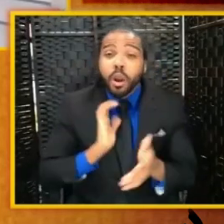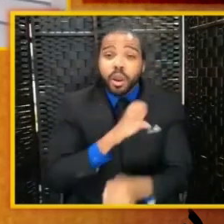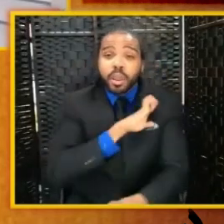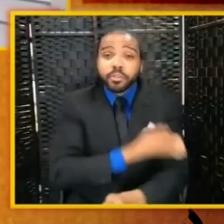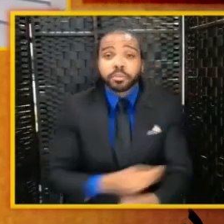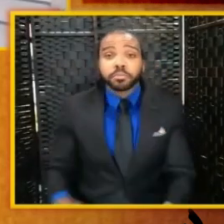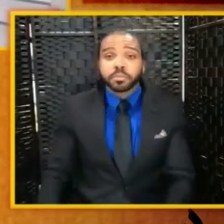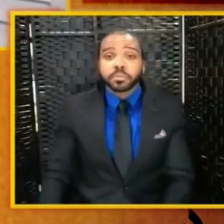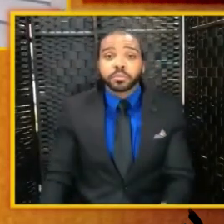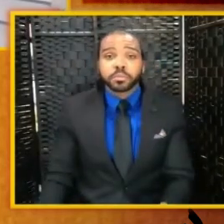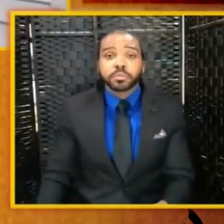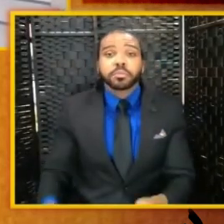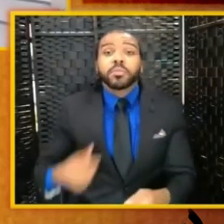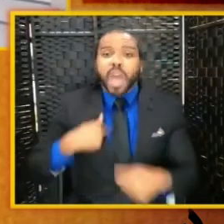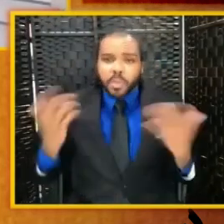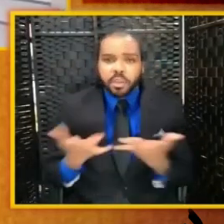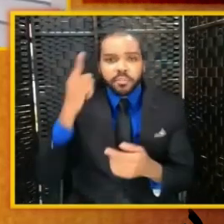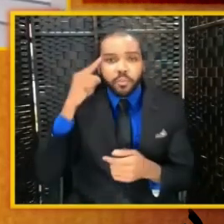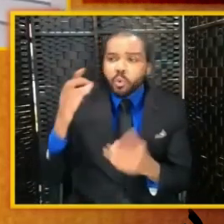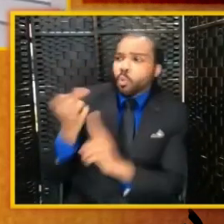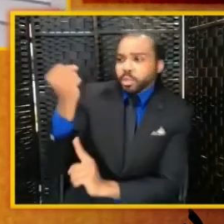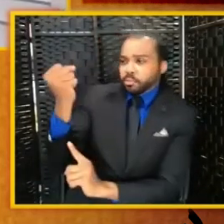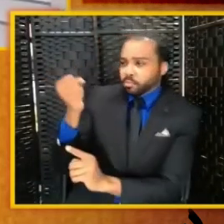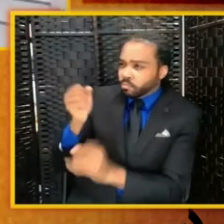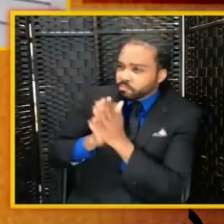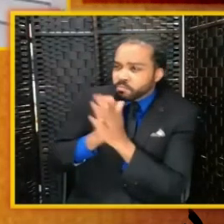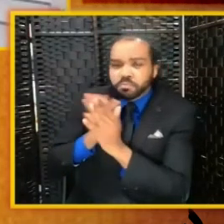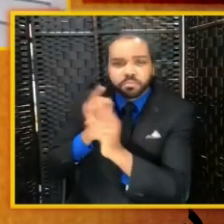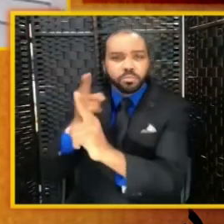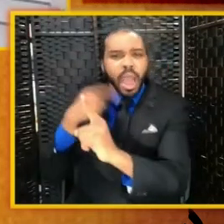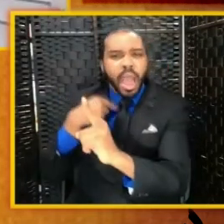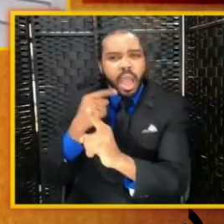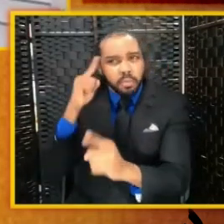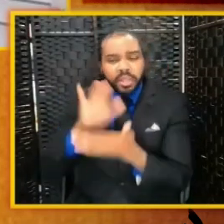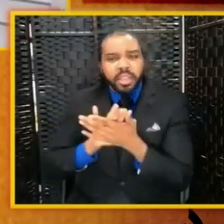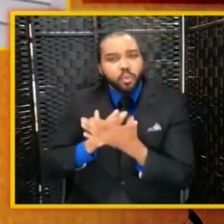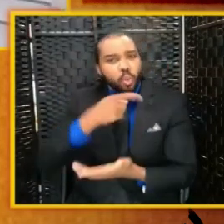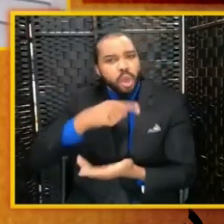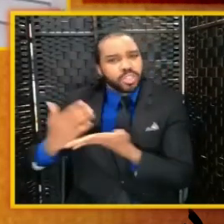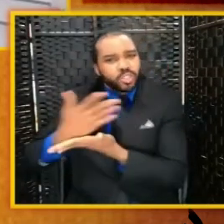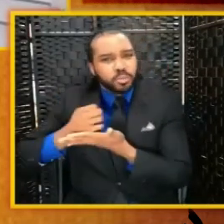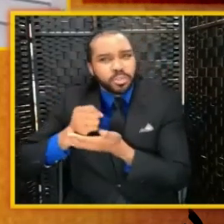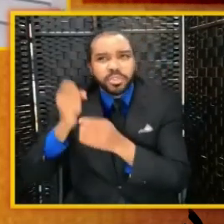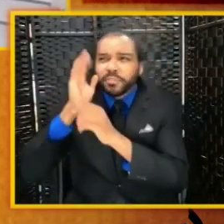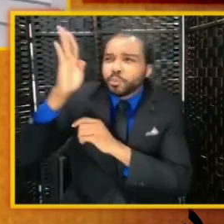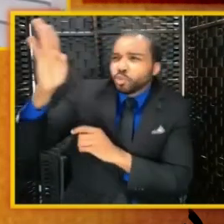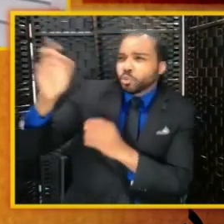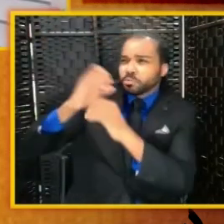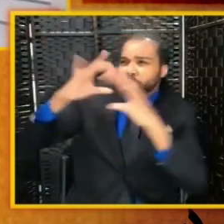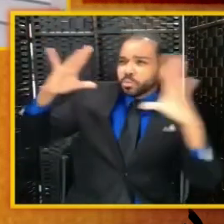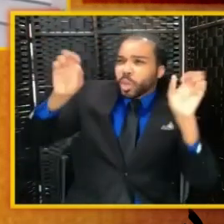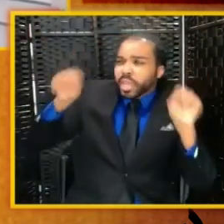am in this to win because I believe that we deserve the future we can create. And that begins with the right to vote.